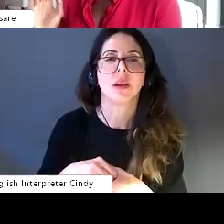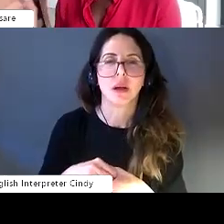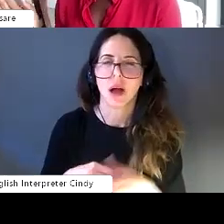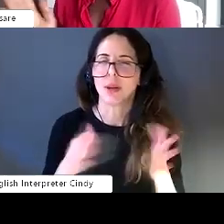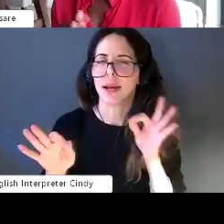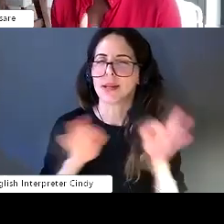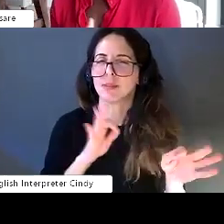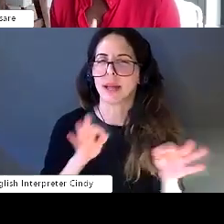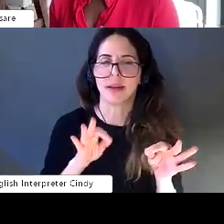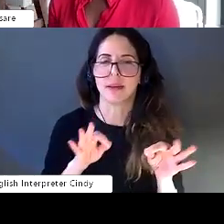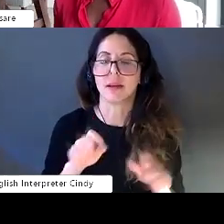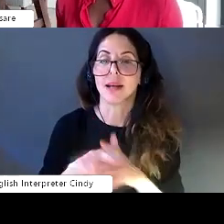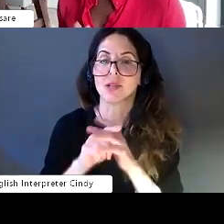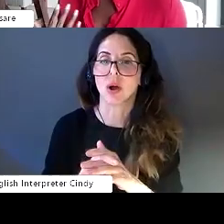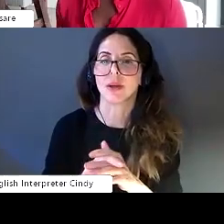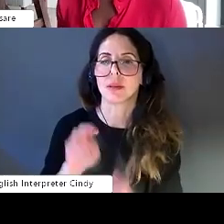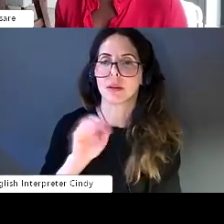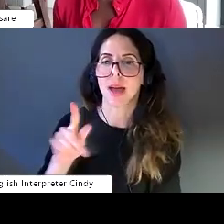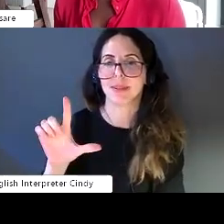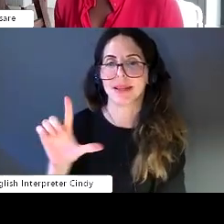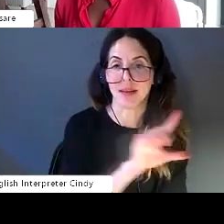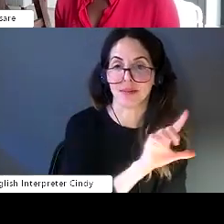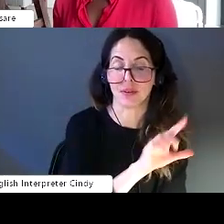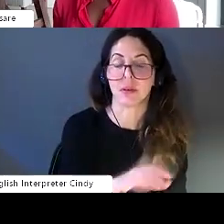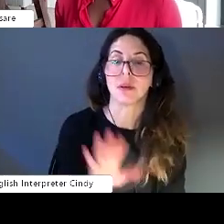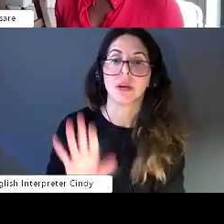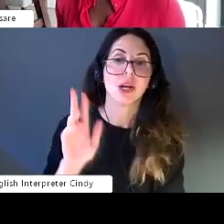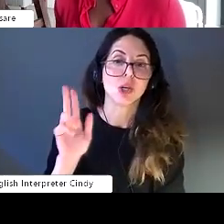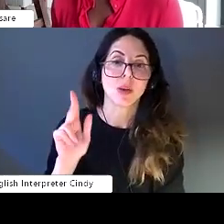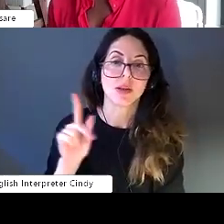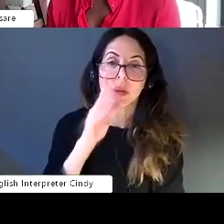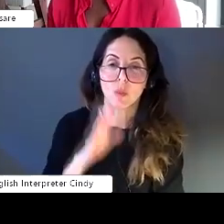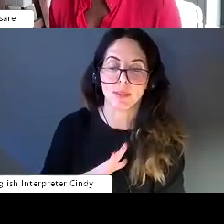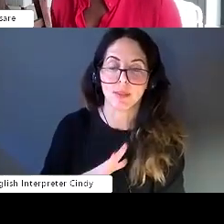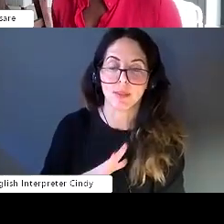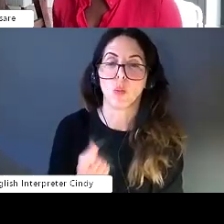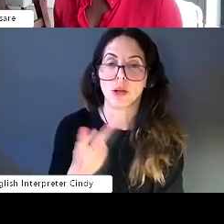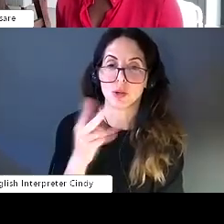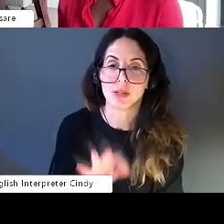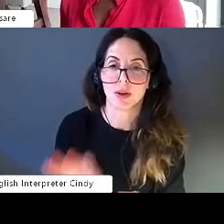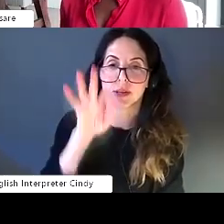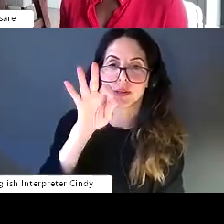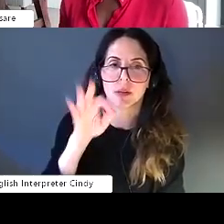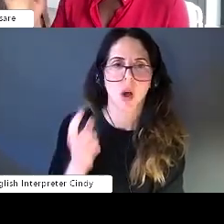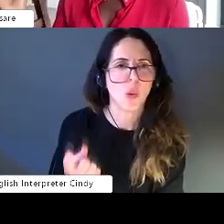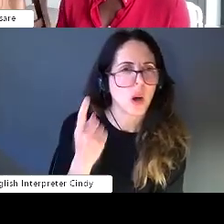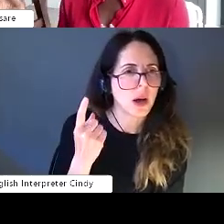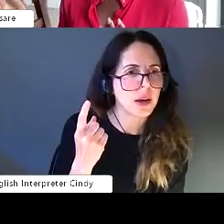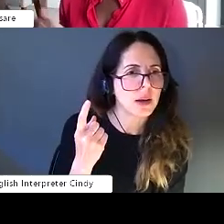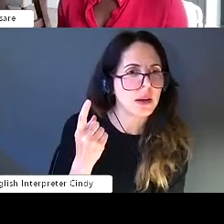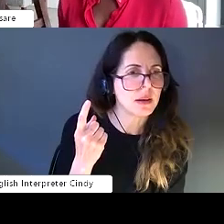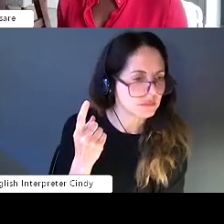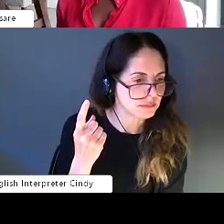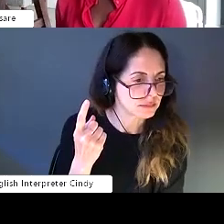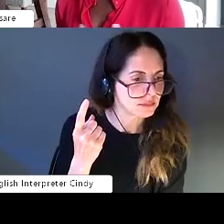visualization from right to left. And so we had 23 women, 1 Two-Spirit, and 1 odd-gendered individual. And if we look at the top